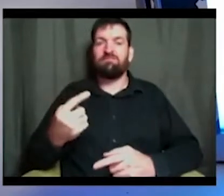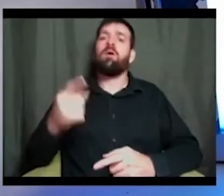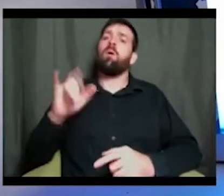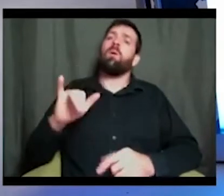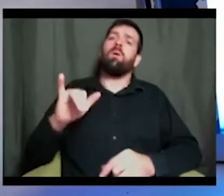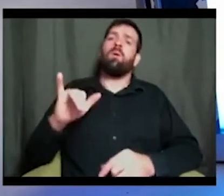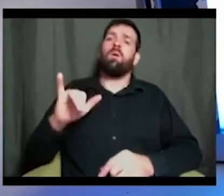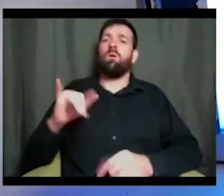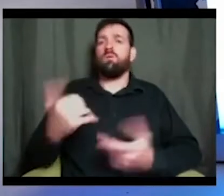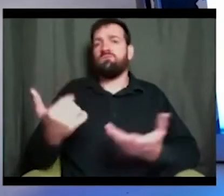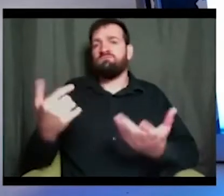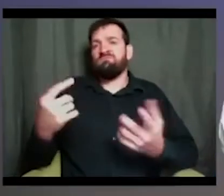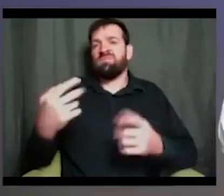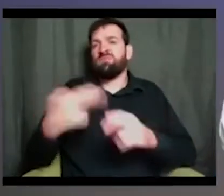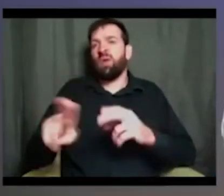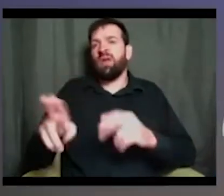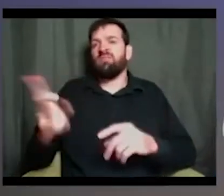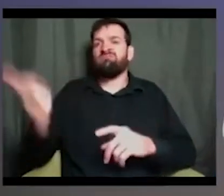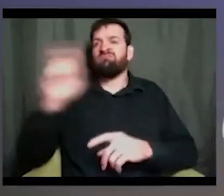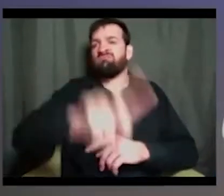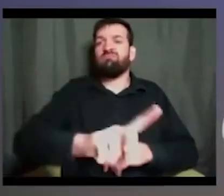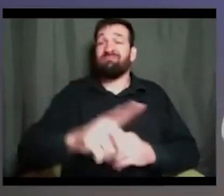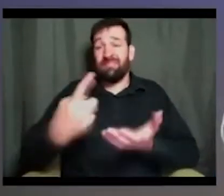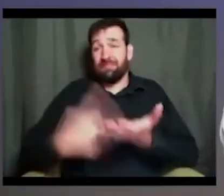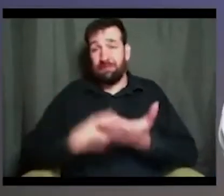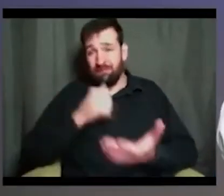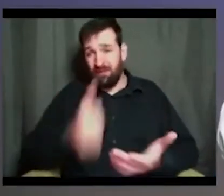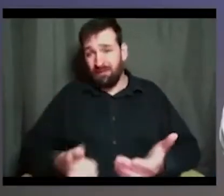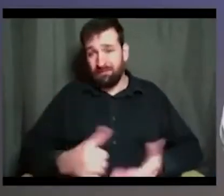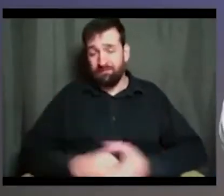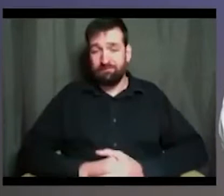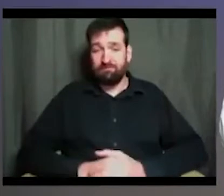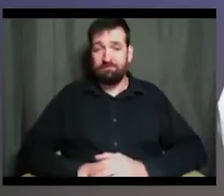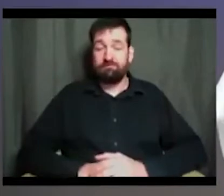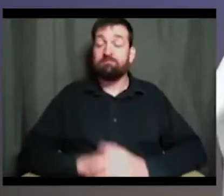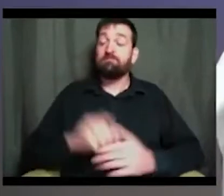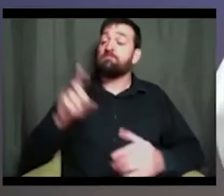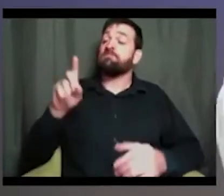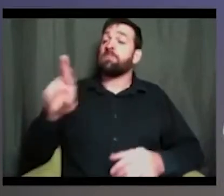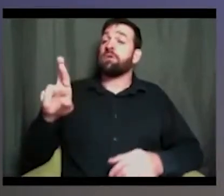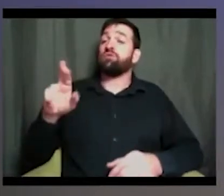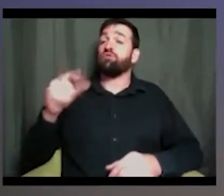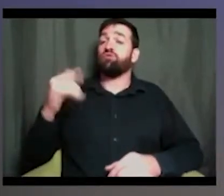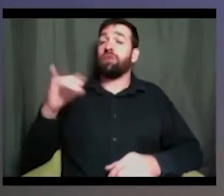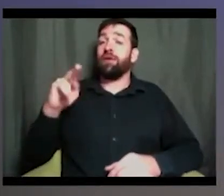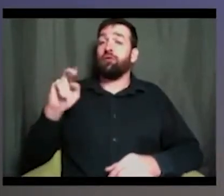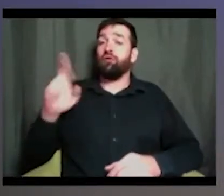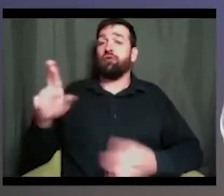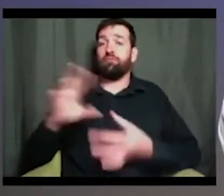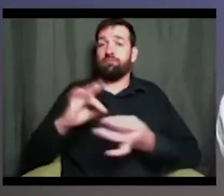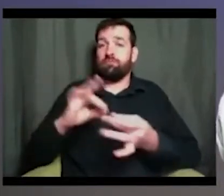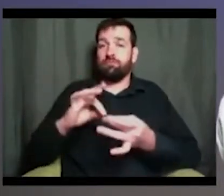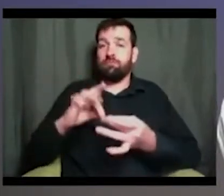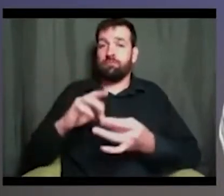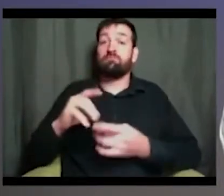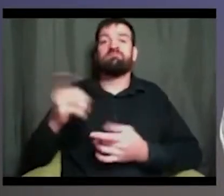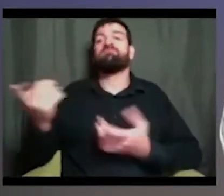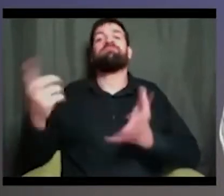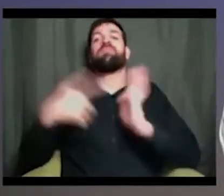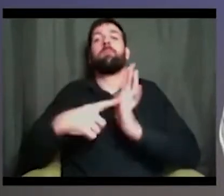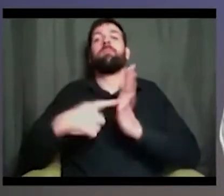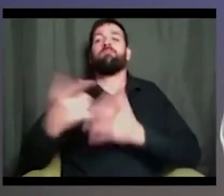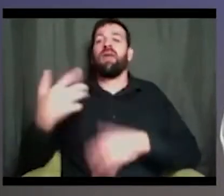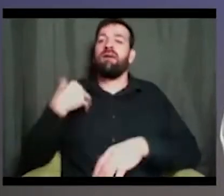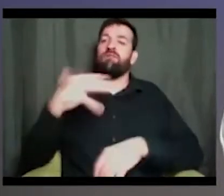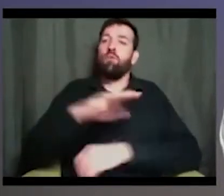pretty quick. Sometimes it just doesn't, but. Yeah, I mean, as what Dr. Greiner pointed out, I mean, let's say you have an appointment for your kiddo